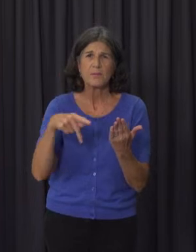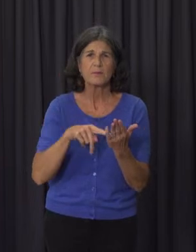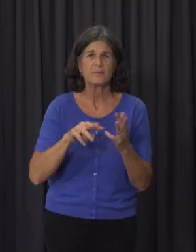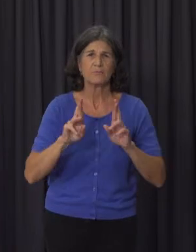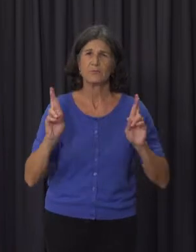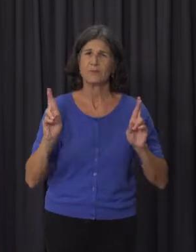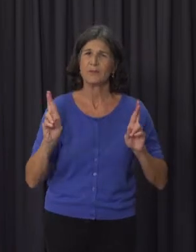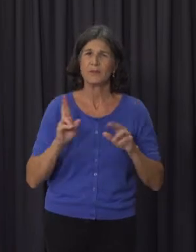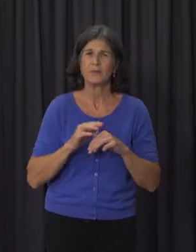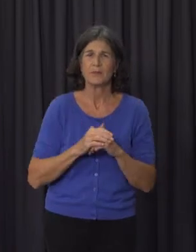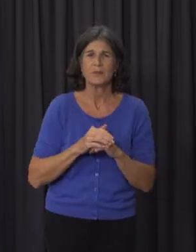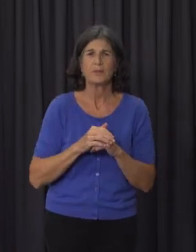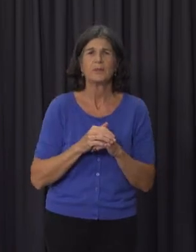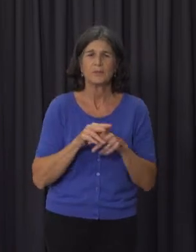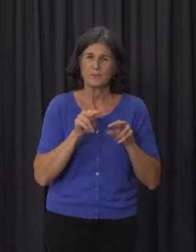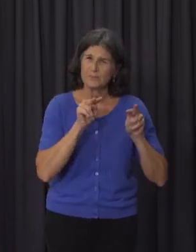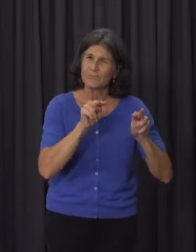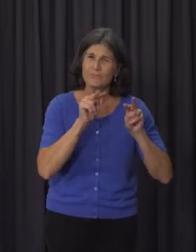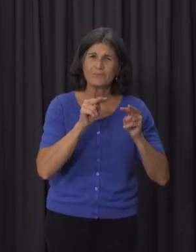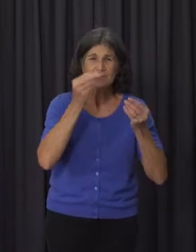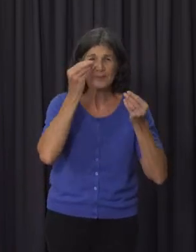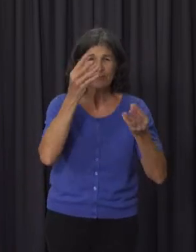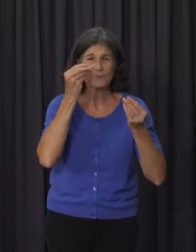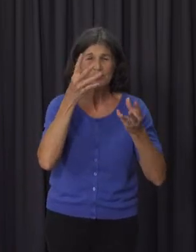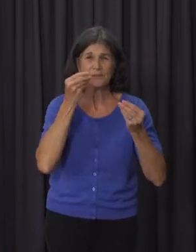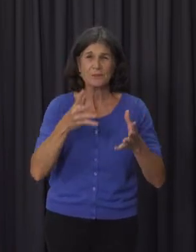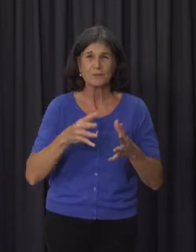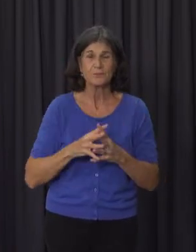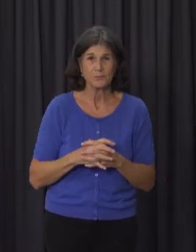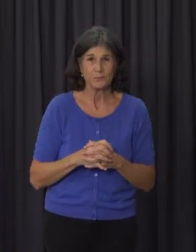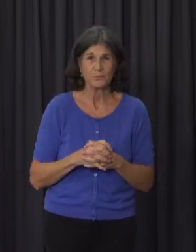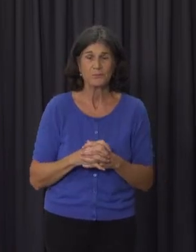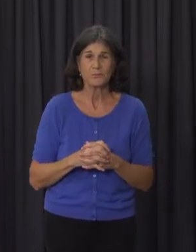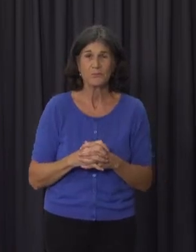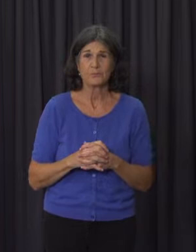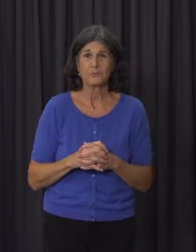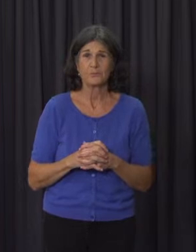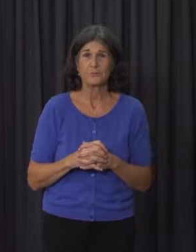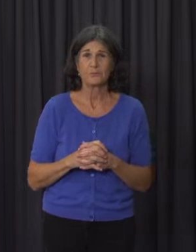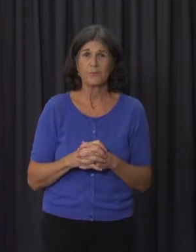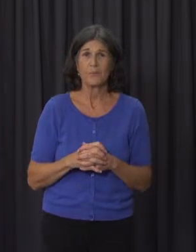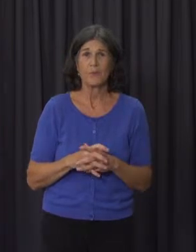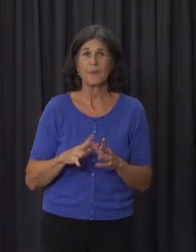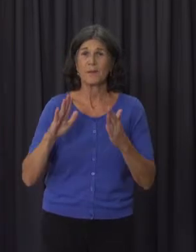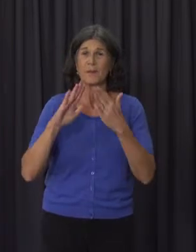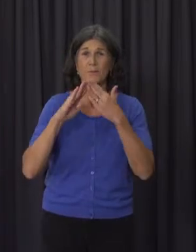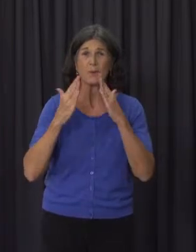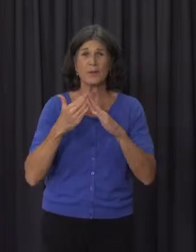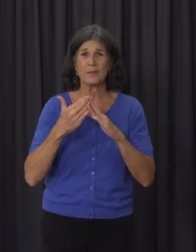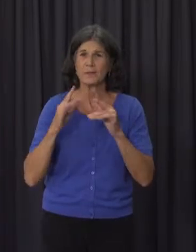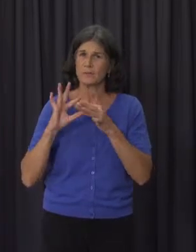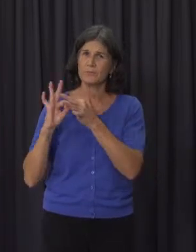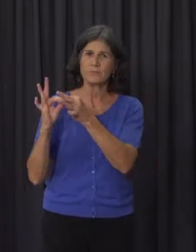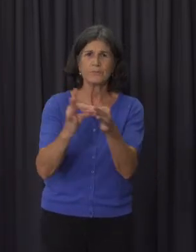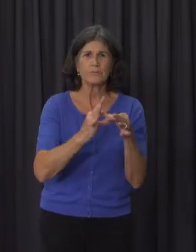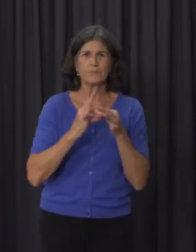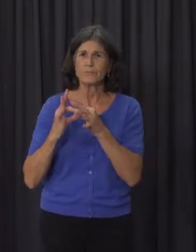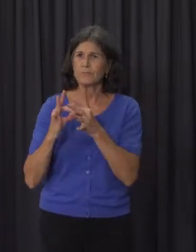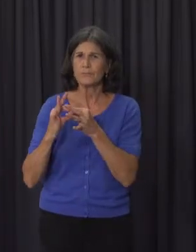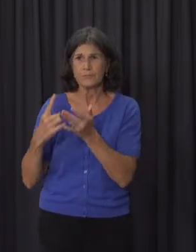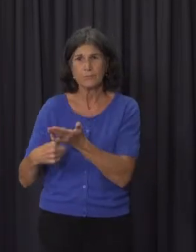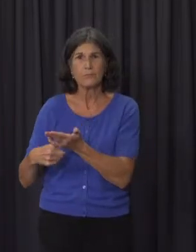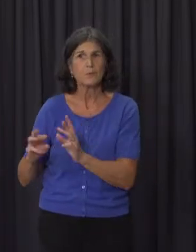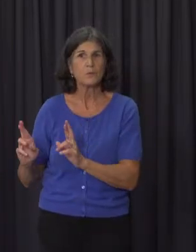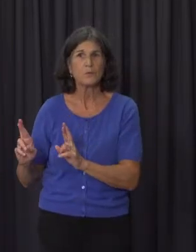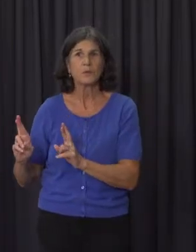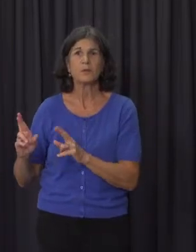that everyone understands. Talk about what you would do, where you would go, and how you would stay in touch if you are not together or not